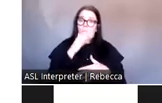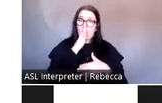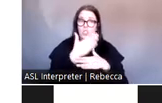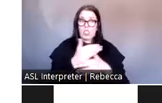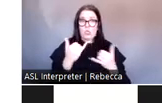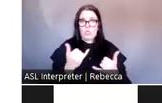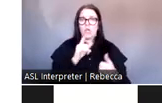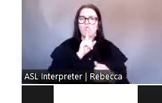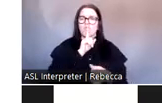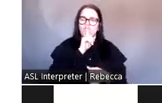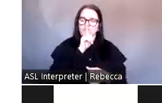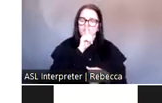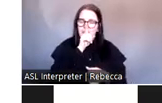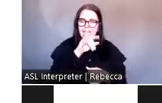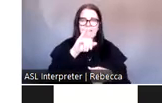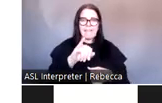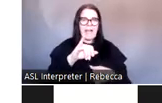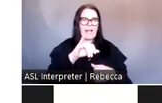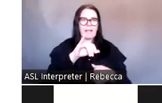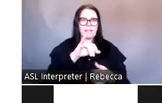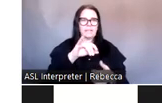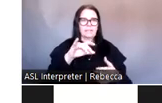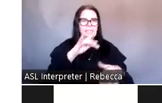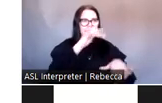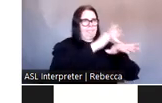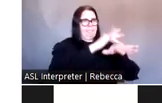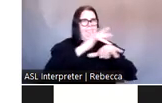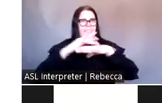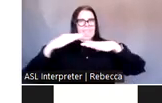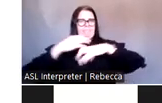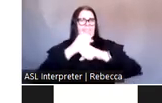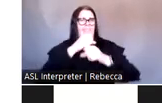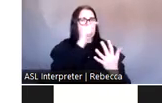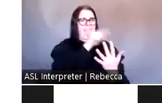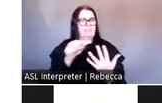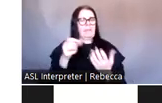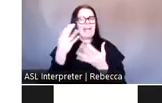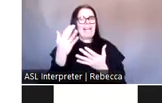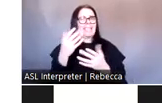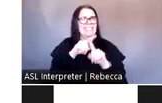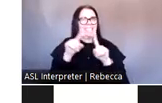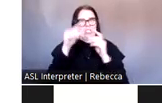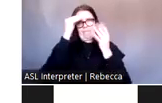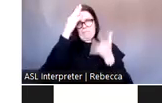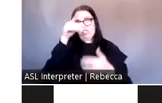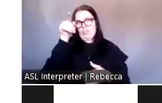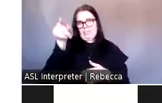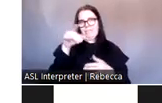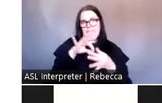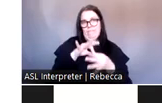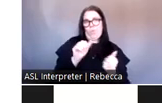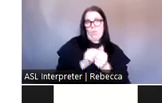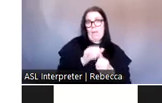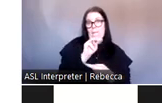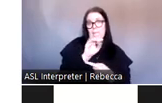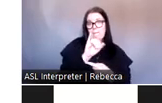is really a compendium of a lot of different pieces of information that are out there about